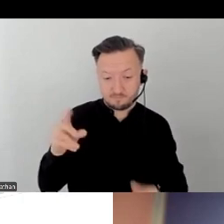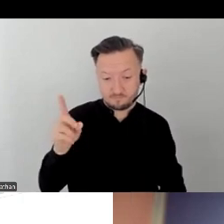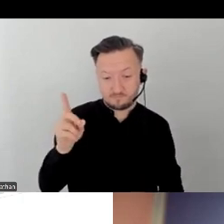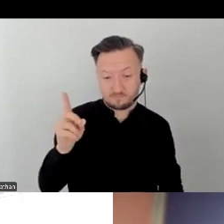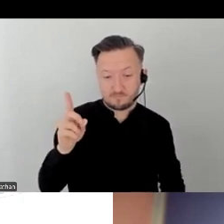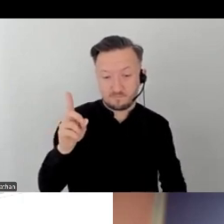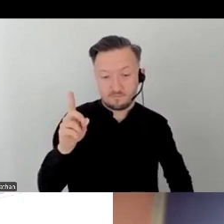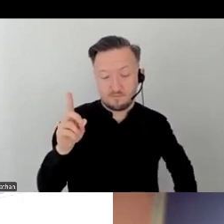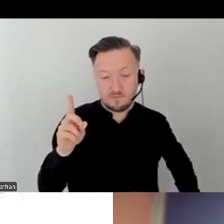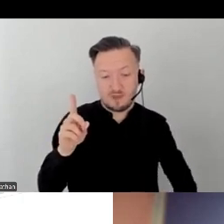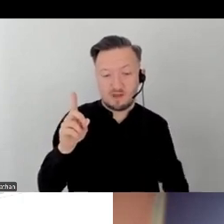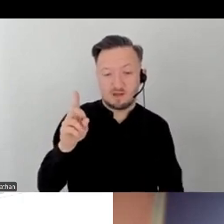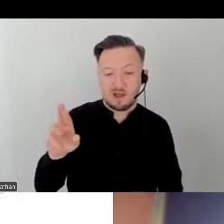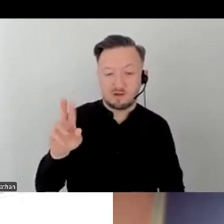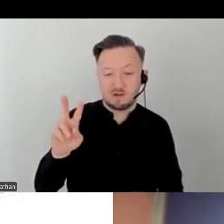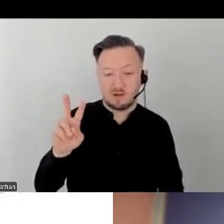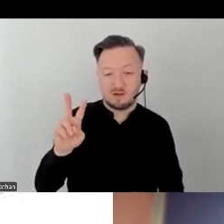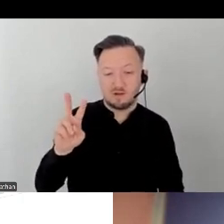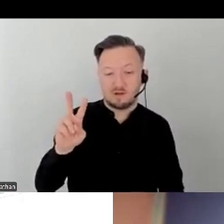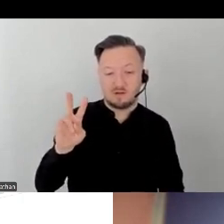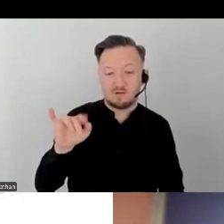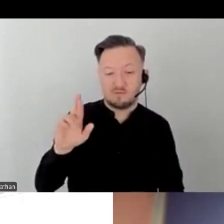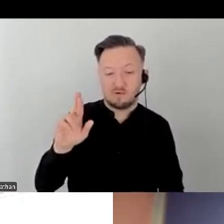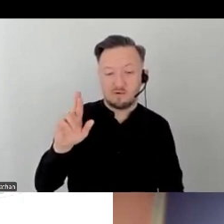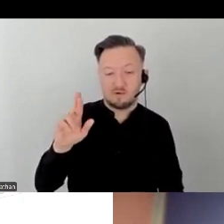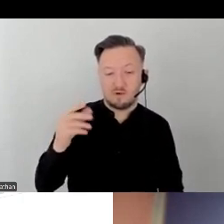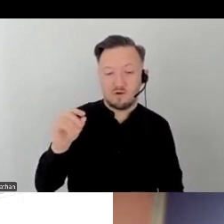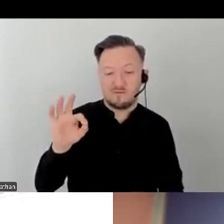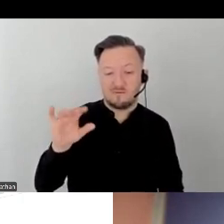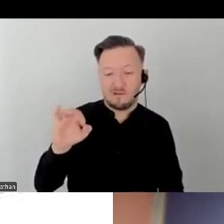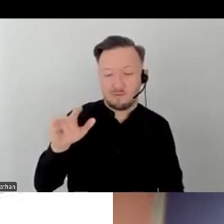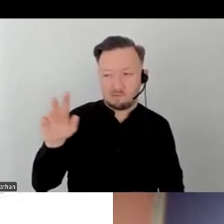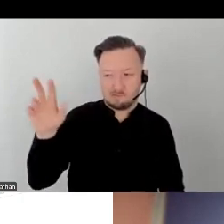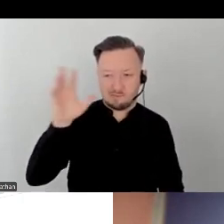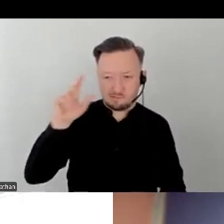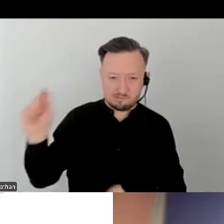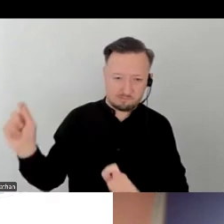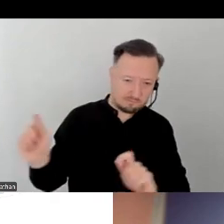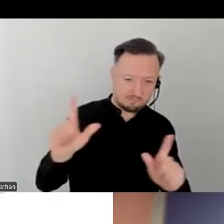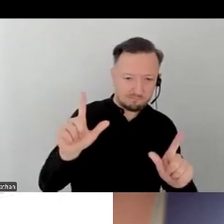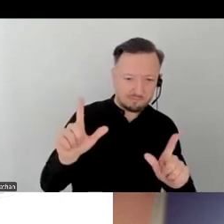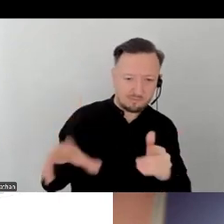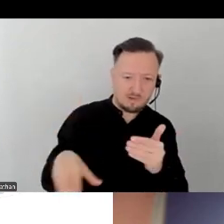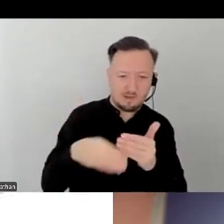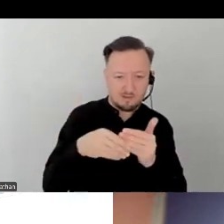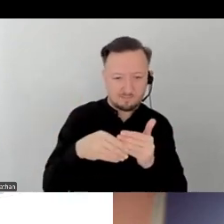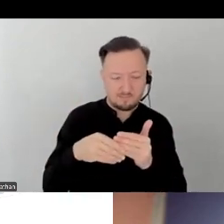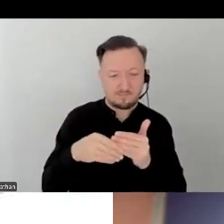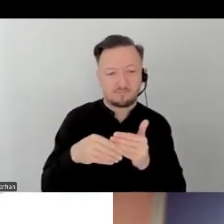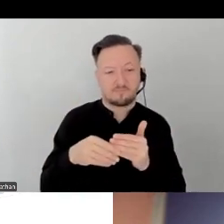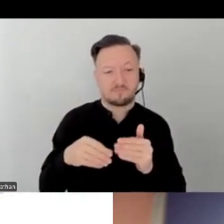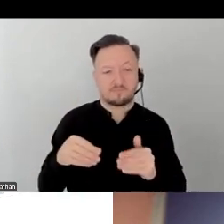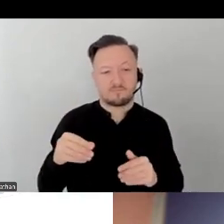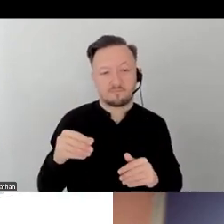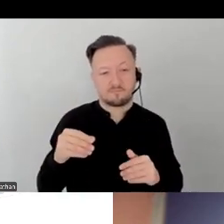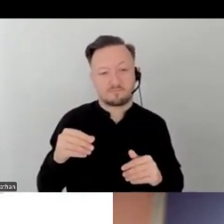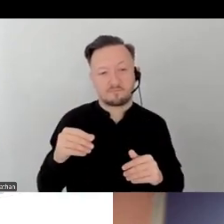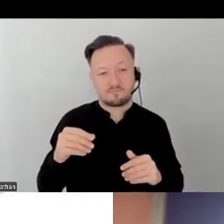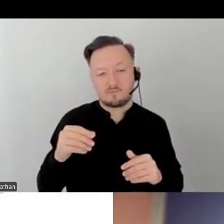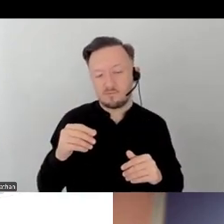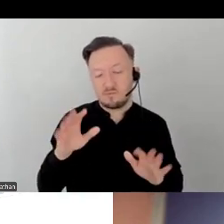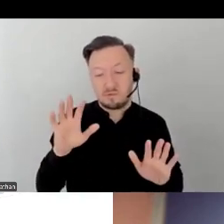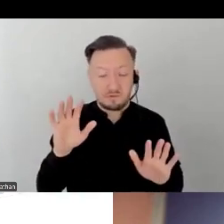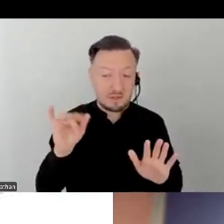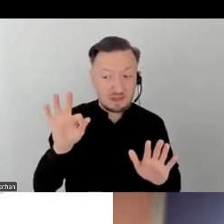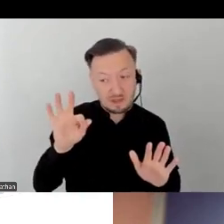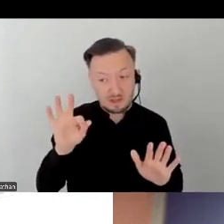Fergal Fleming, who is actually a participant today, but I'm going to pull him over here to become a panelist, just in case